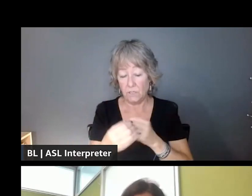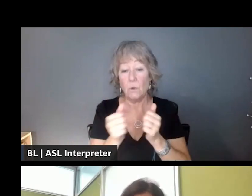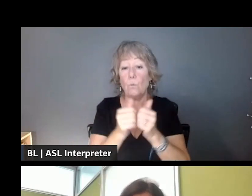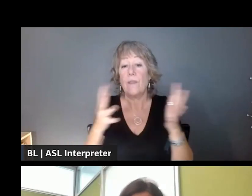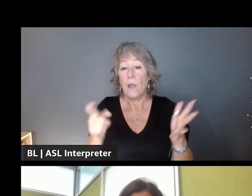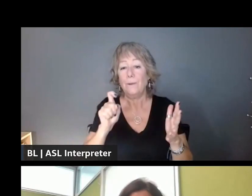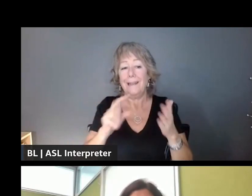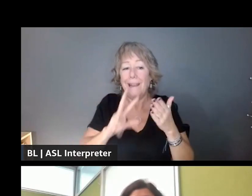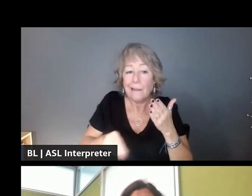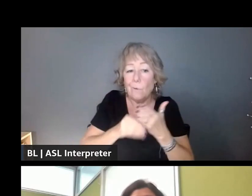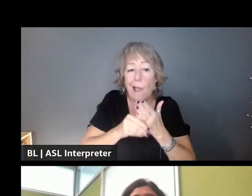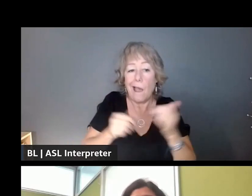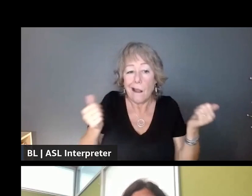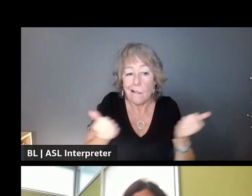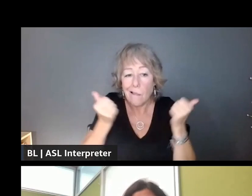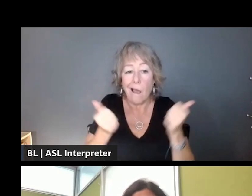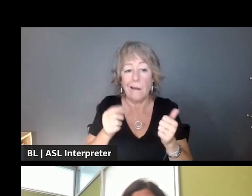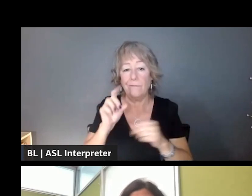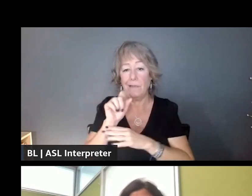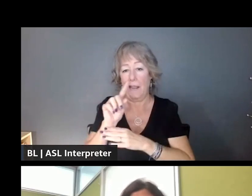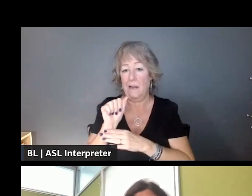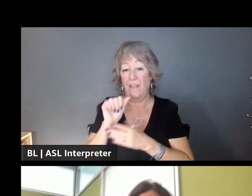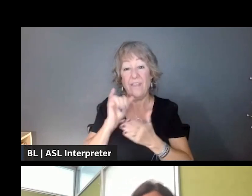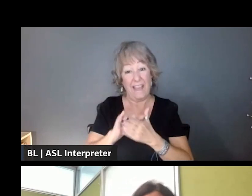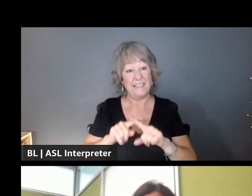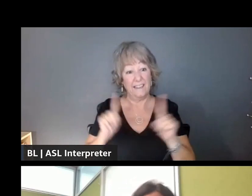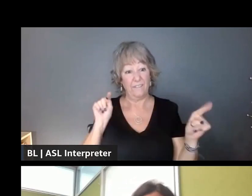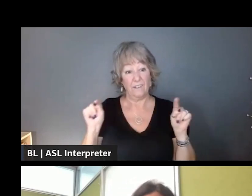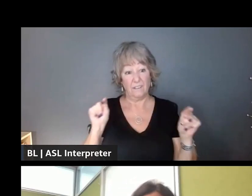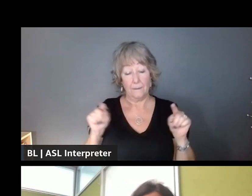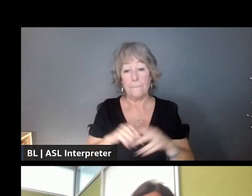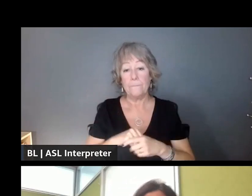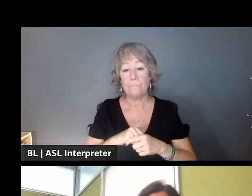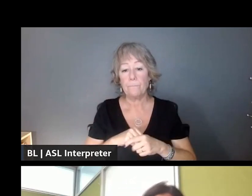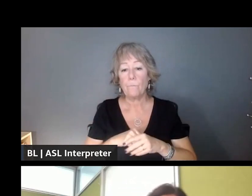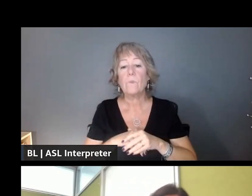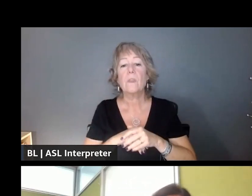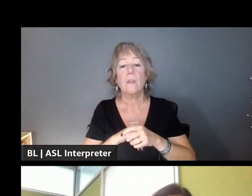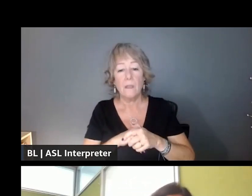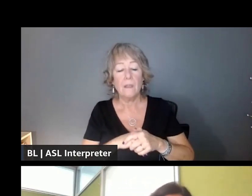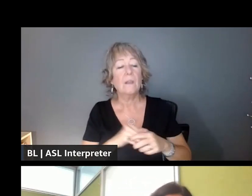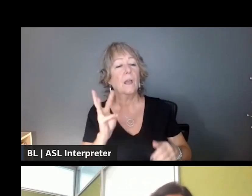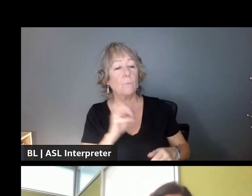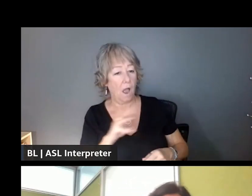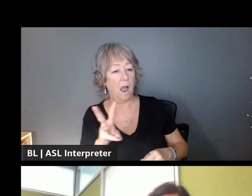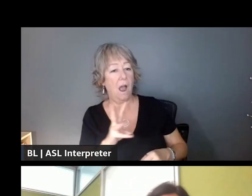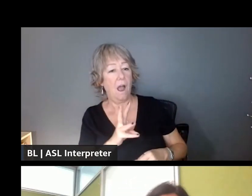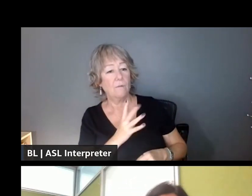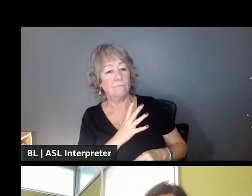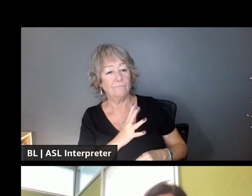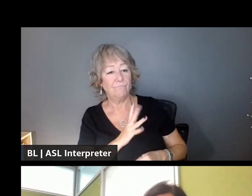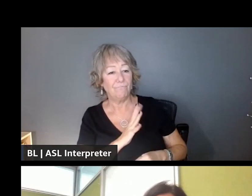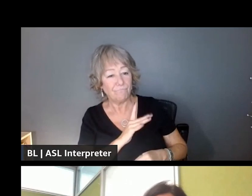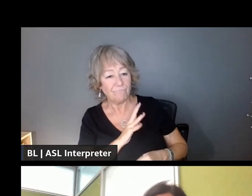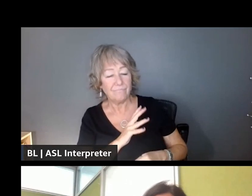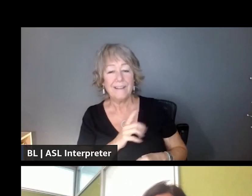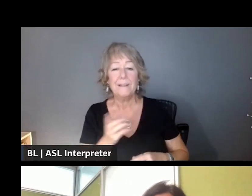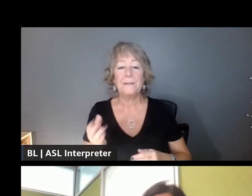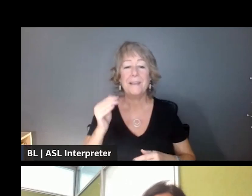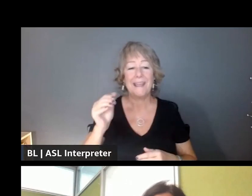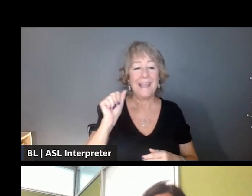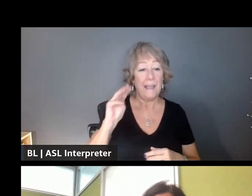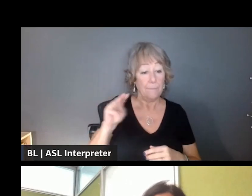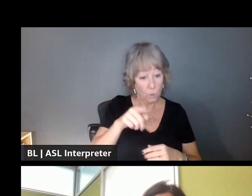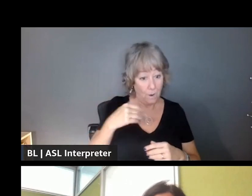data. So that's the difference now. Super cool. Yeah. Now, I know you've got this demo